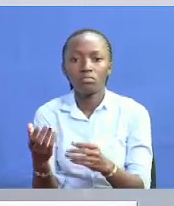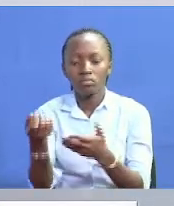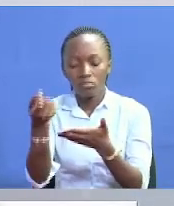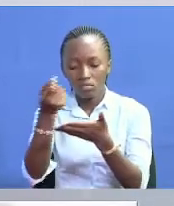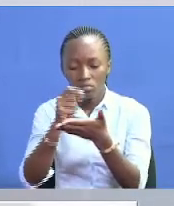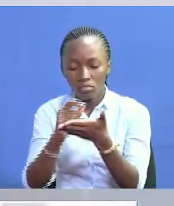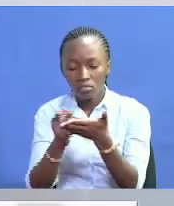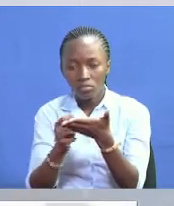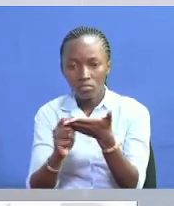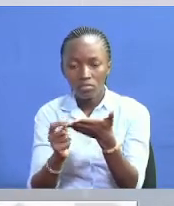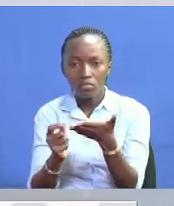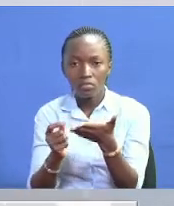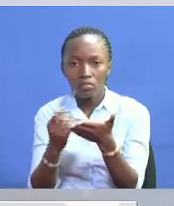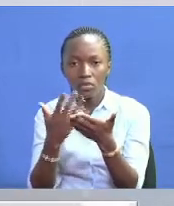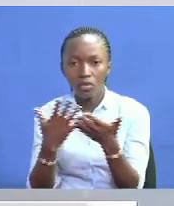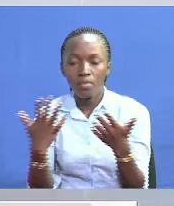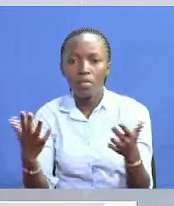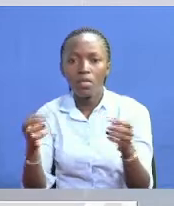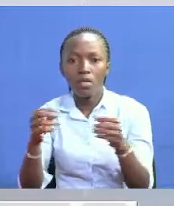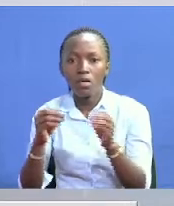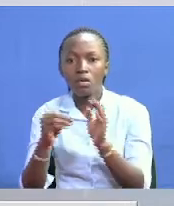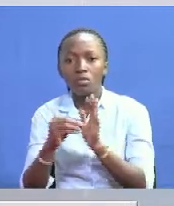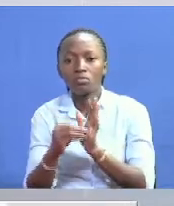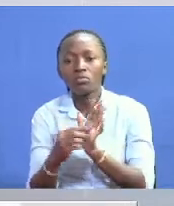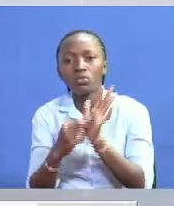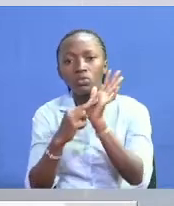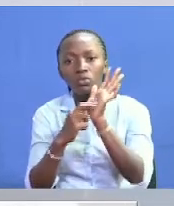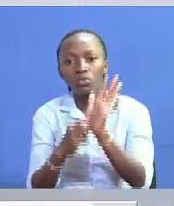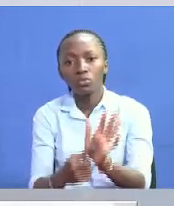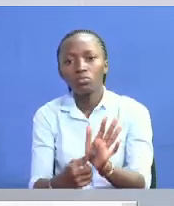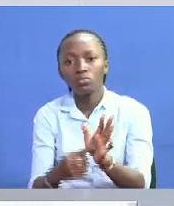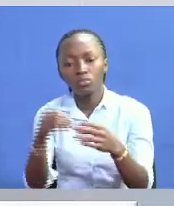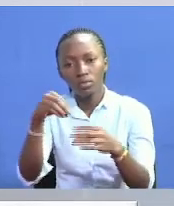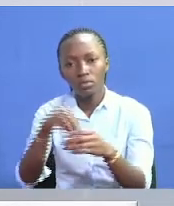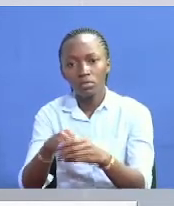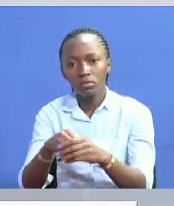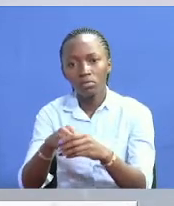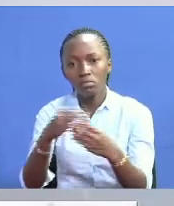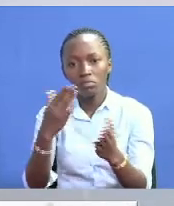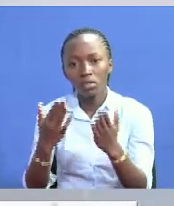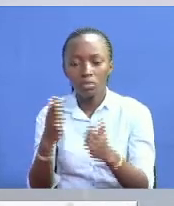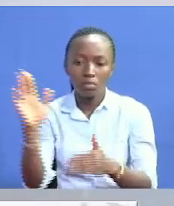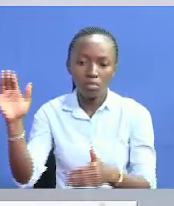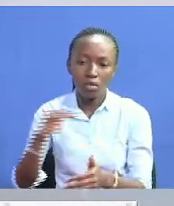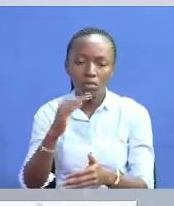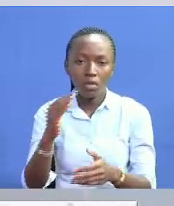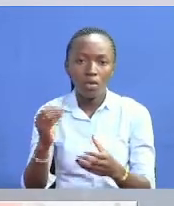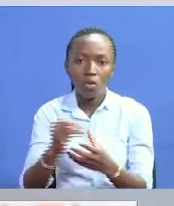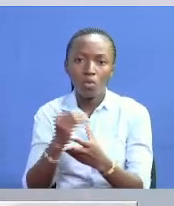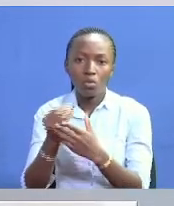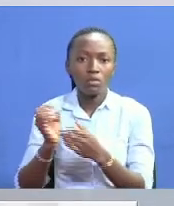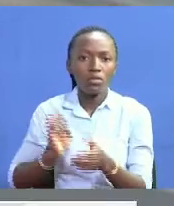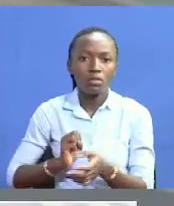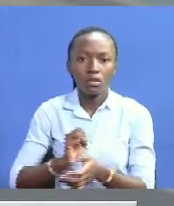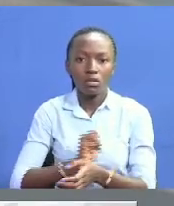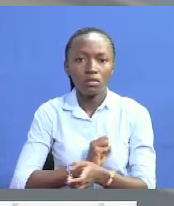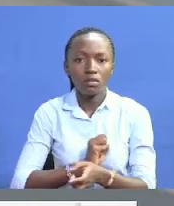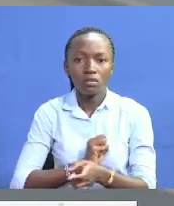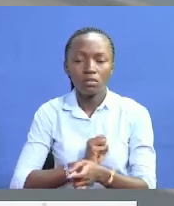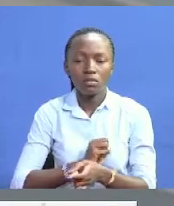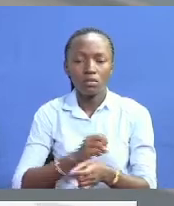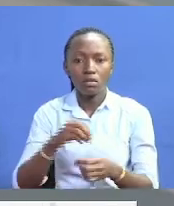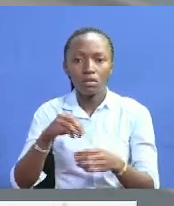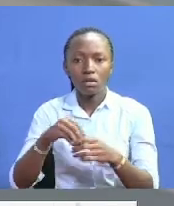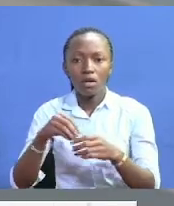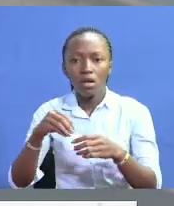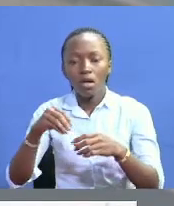be presented in the Parliament or in the Senate for a proposal of a different system of voting or a different system to